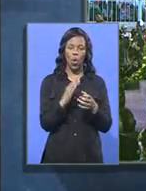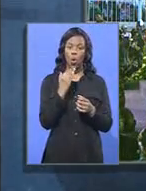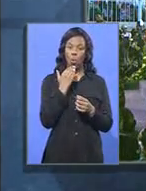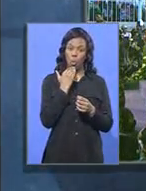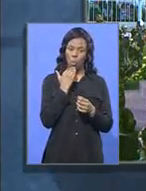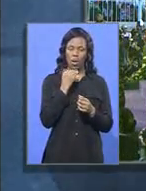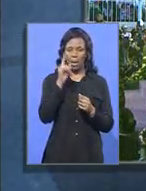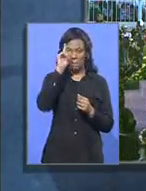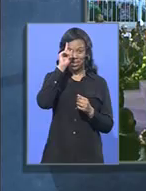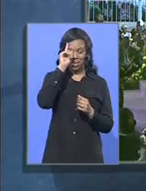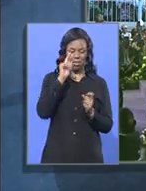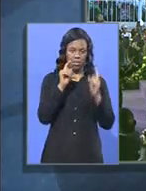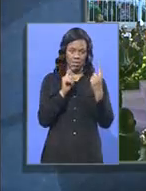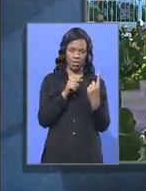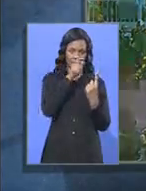sorry,